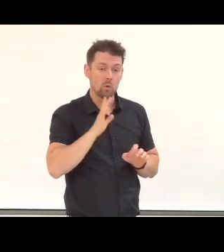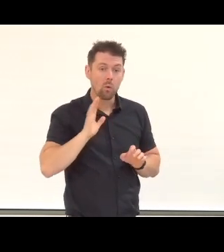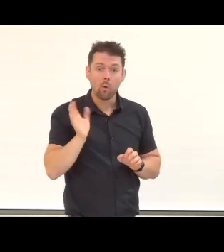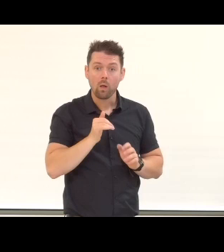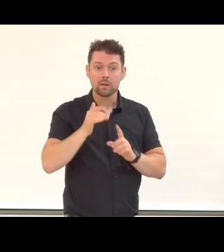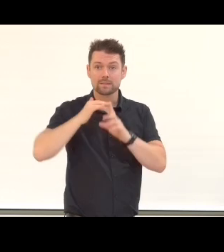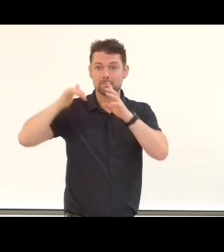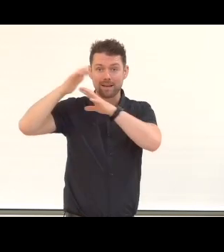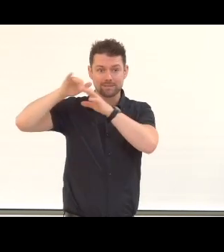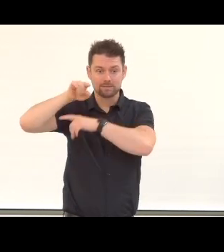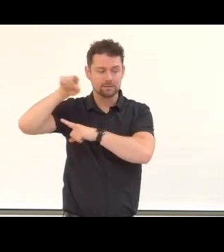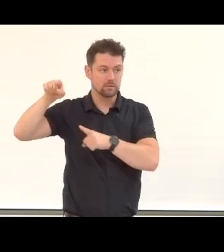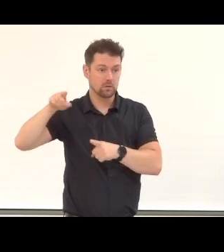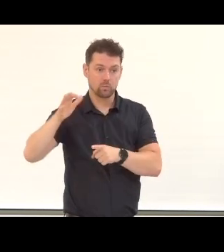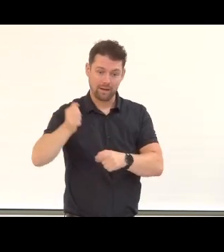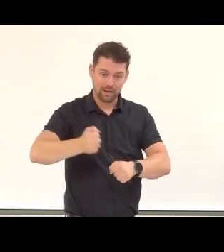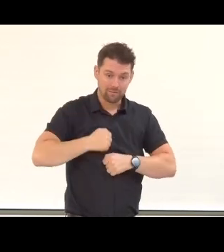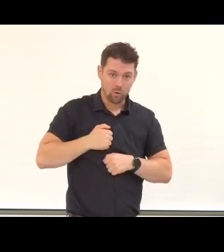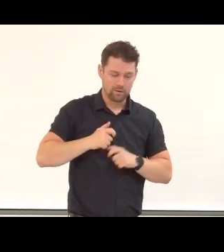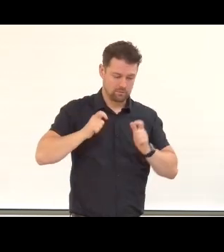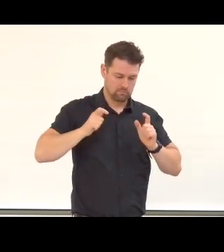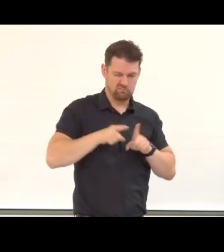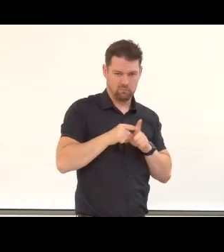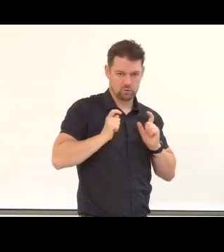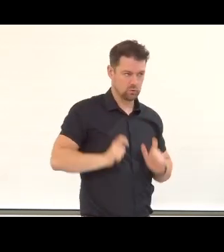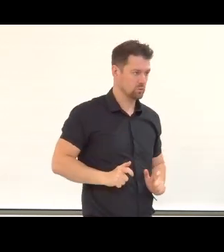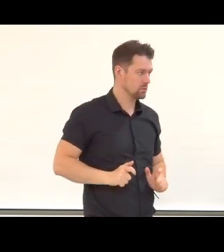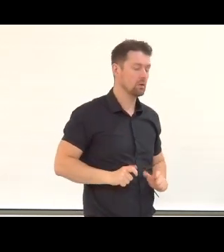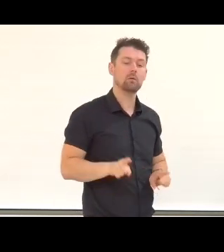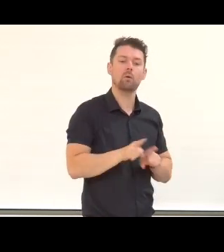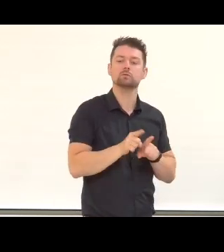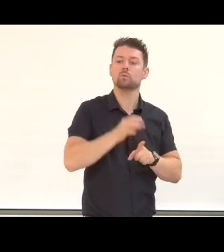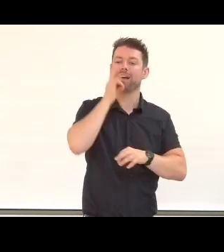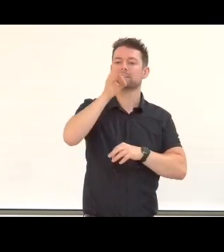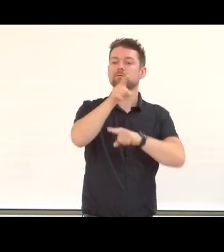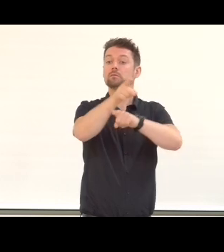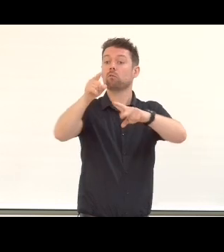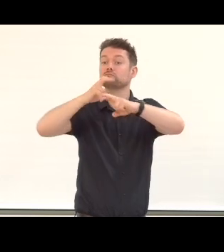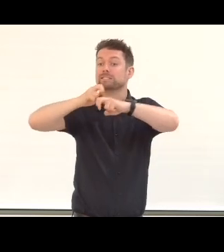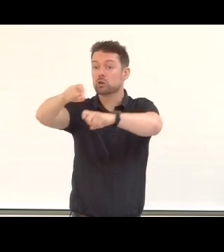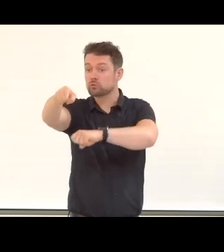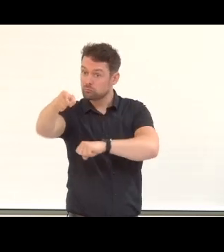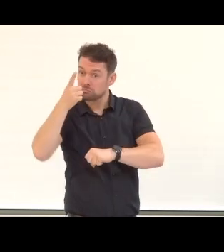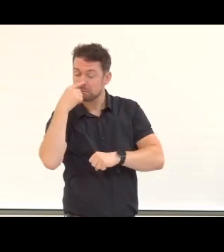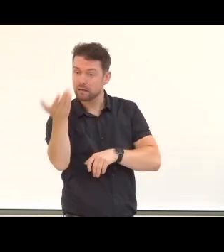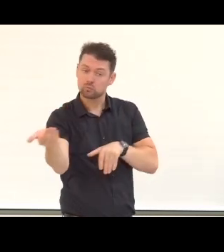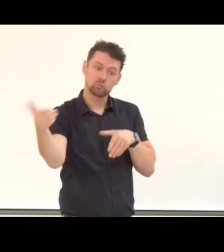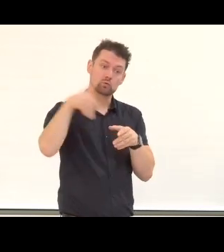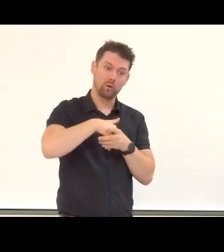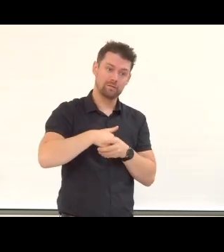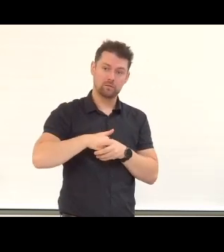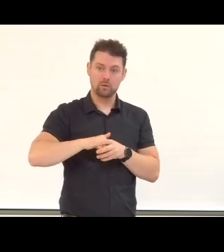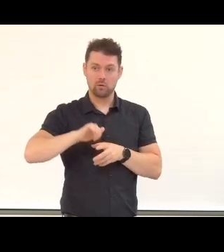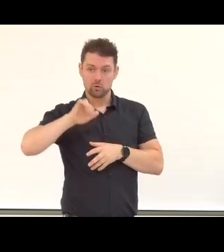We have our own experiments, like the spacesuit, but we invite a lot of researchers to join us with their experiments, with